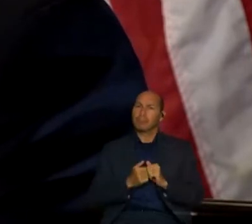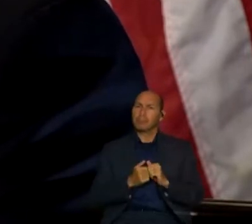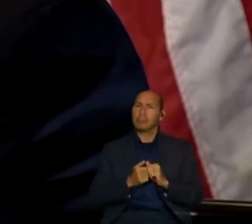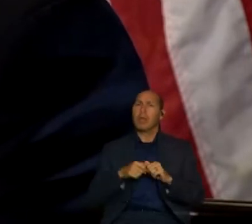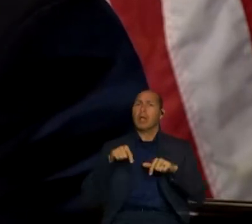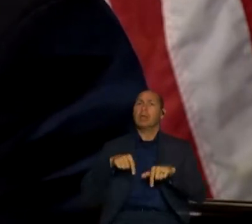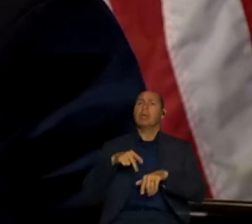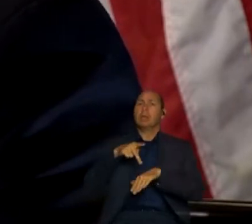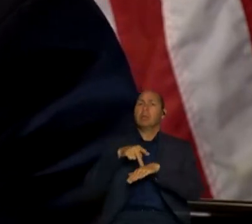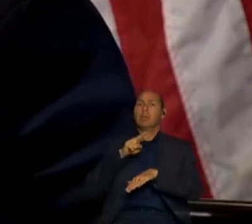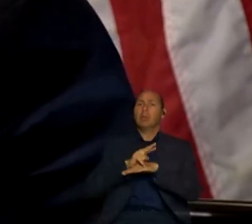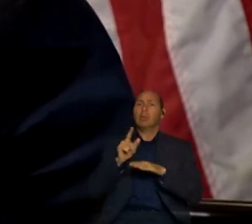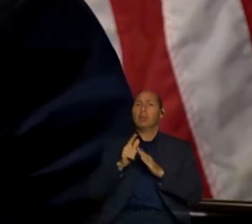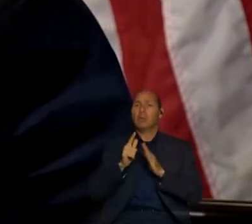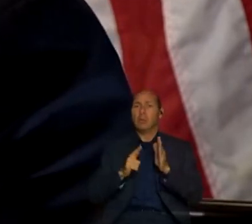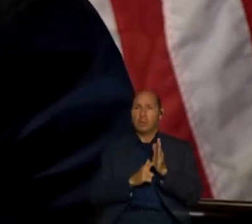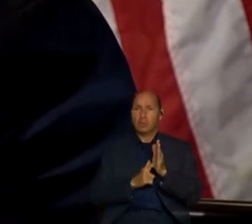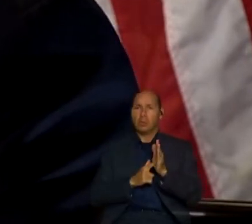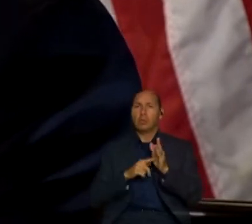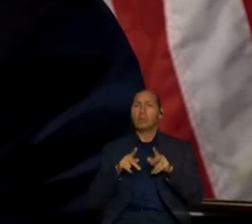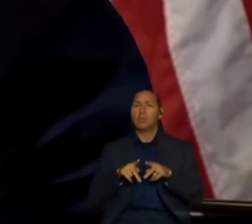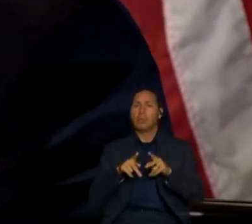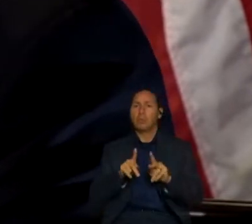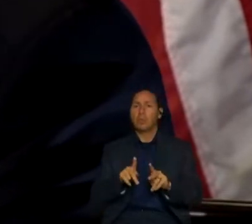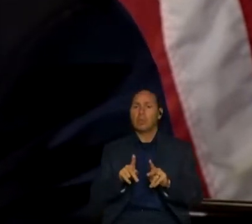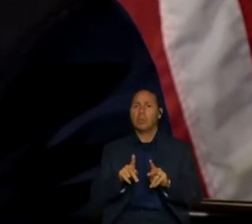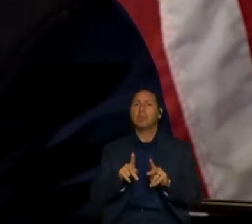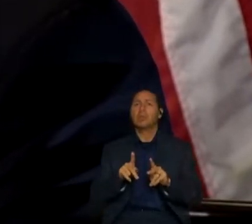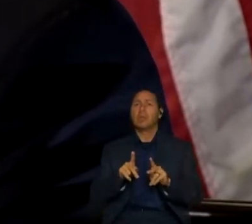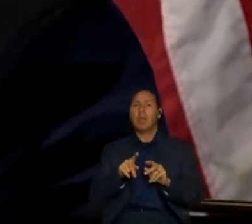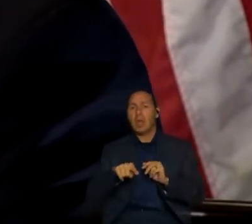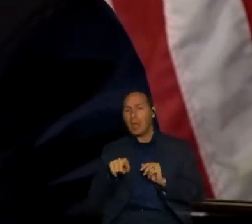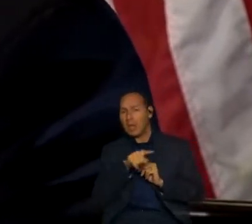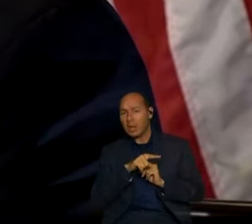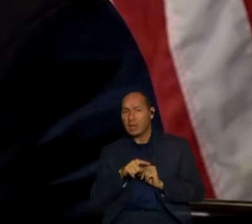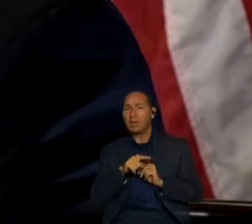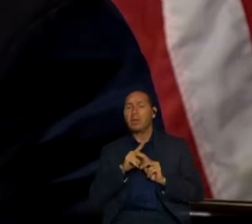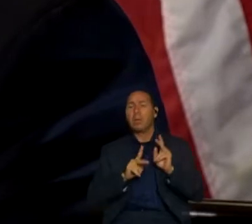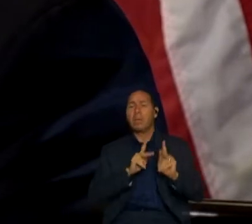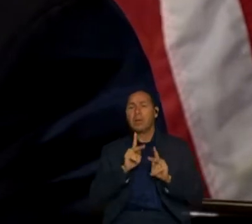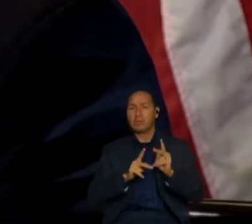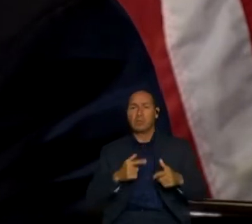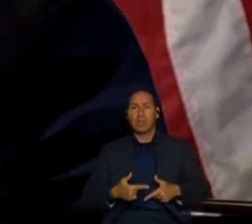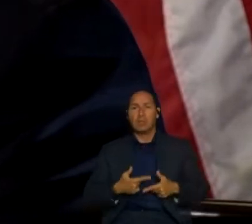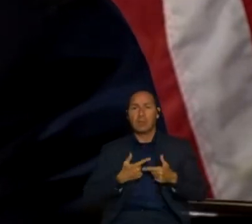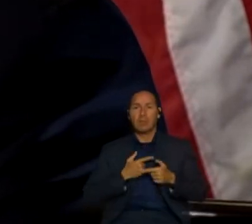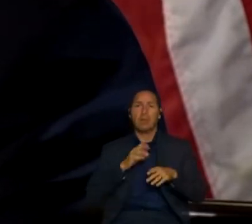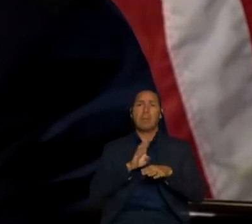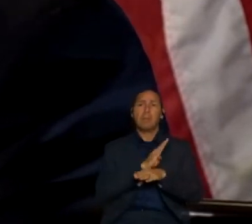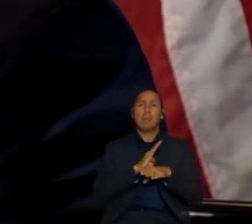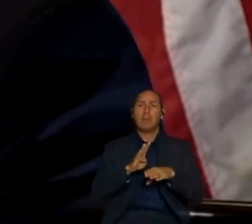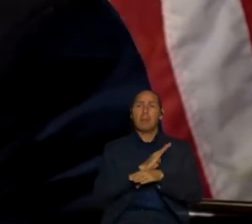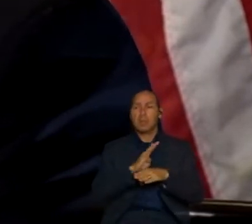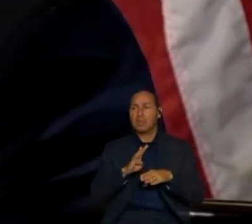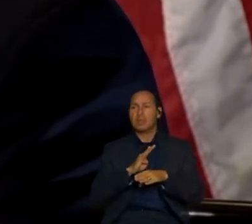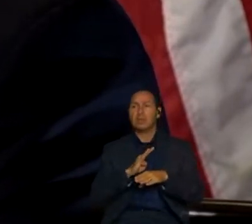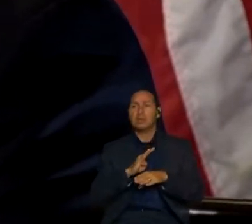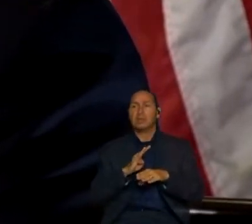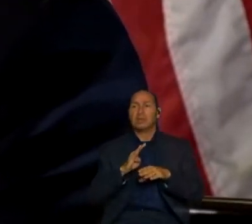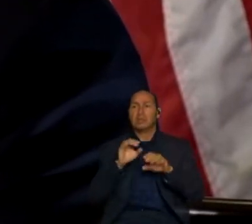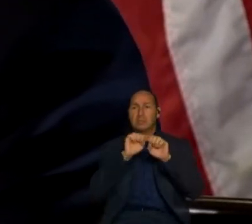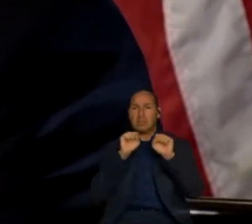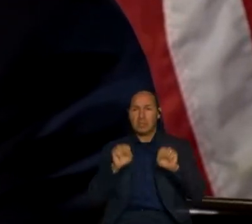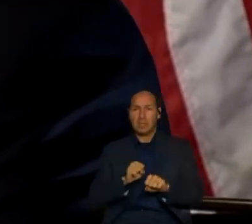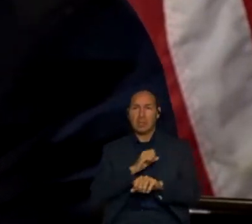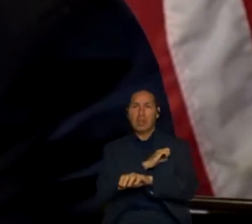Puerto Rico law, will provide residents and businesses in Puerto Rico with more reliable, more affordable,